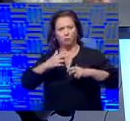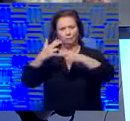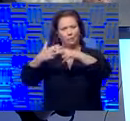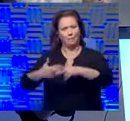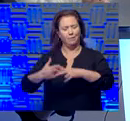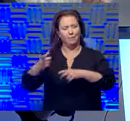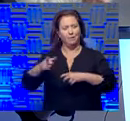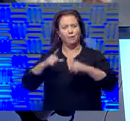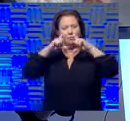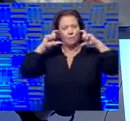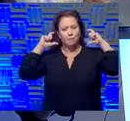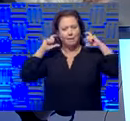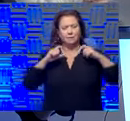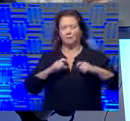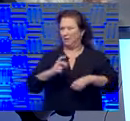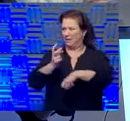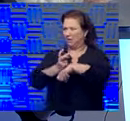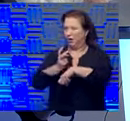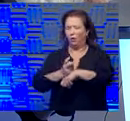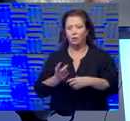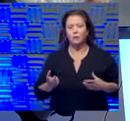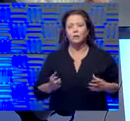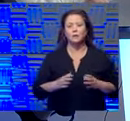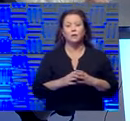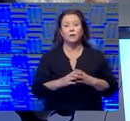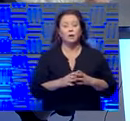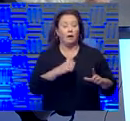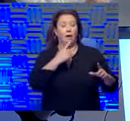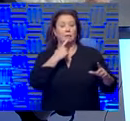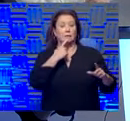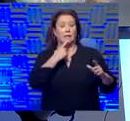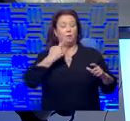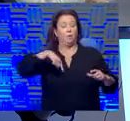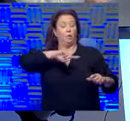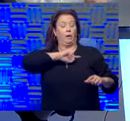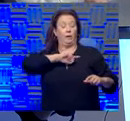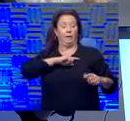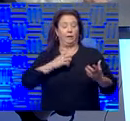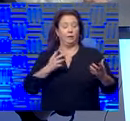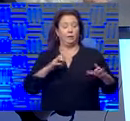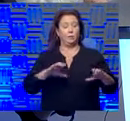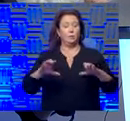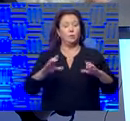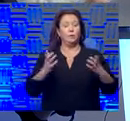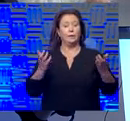Okay. Well, and that's a hard one, isn't it? So. Well, I can tell you what we do is that we